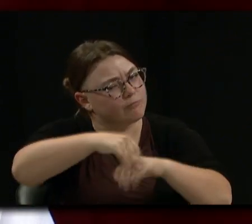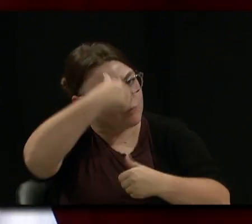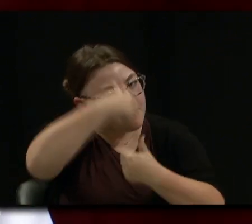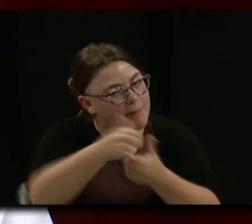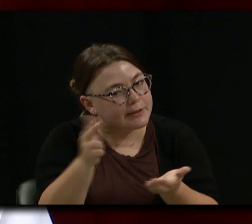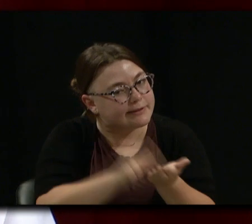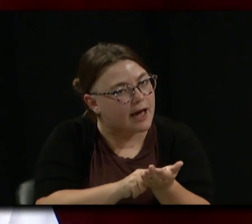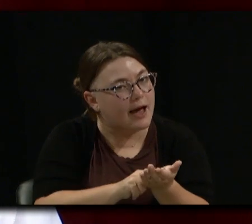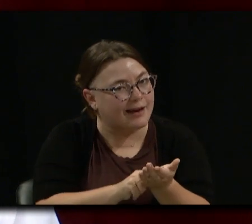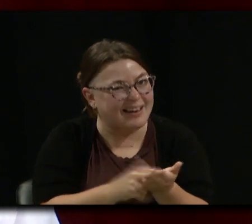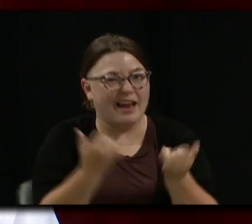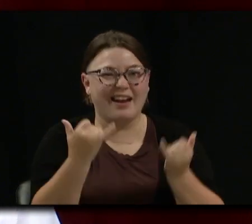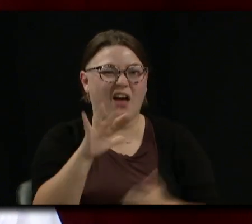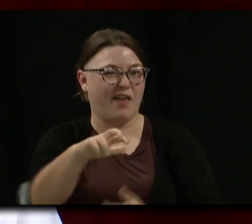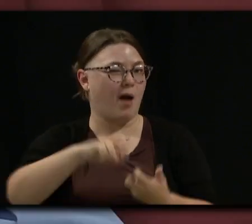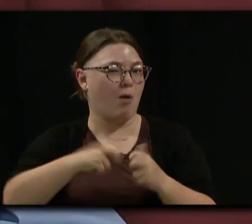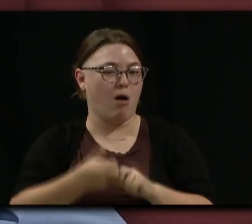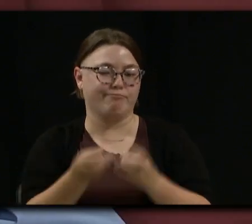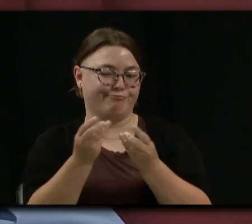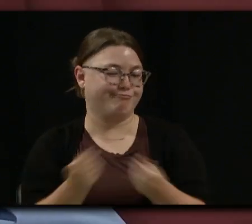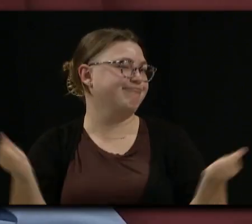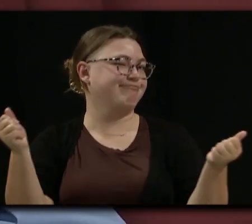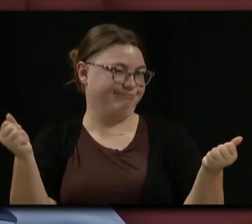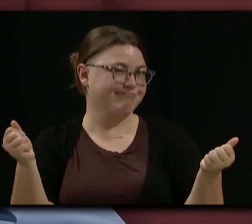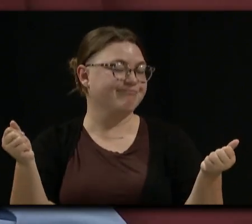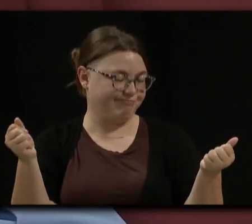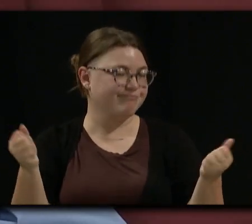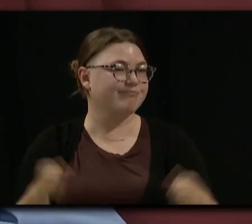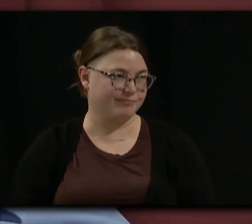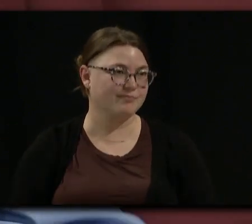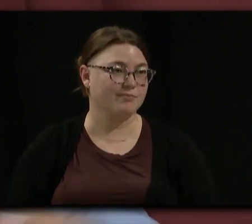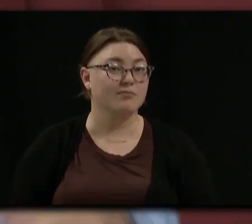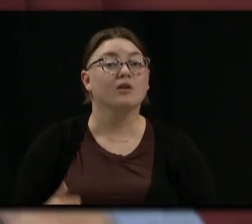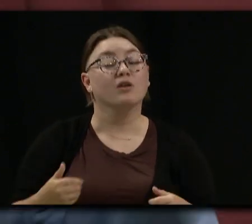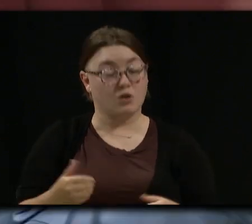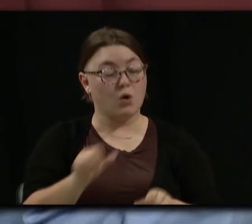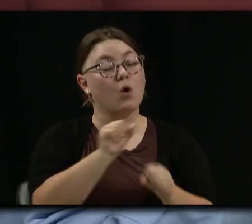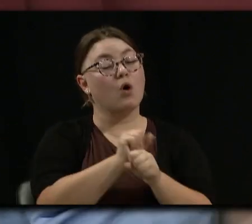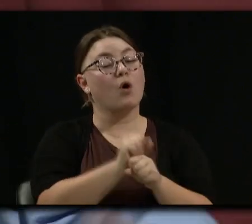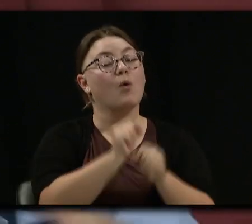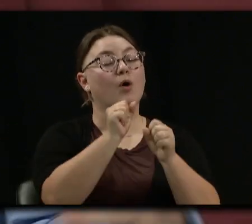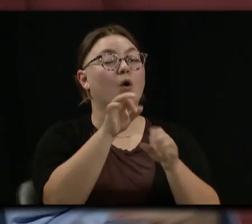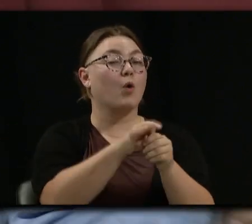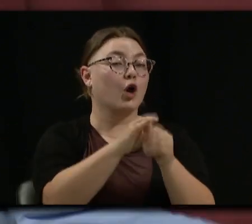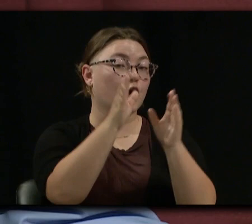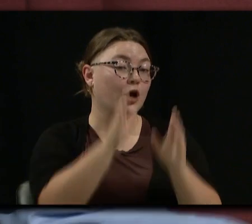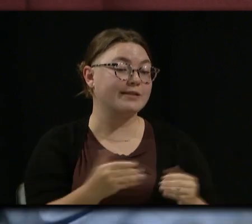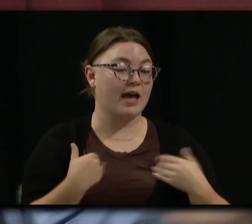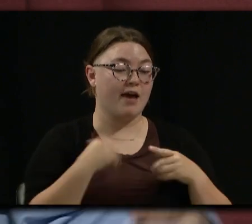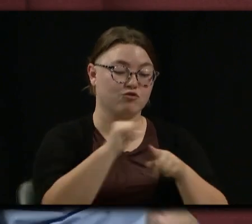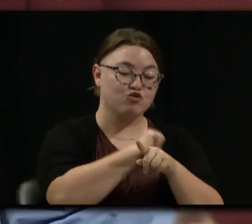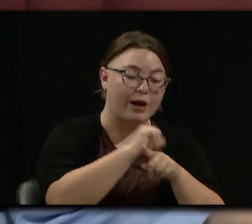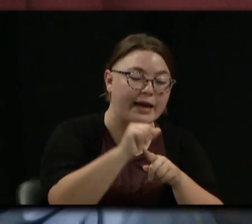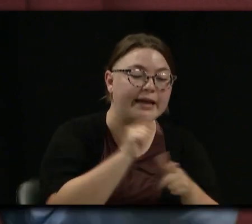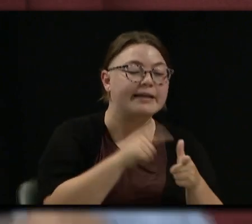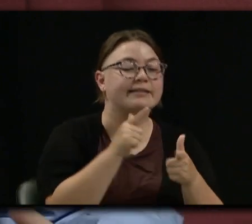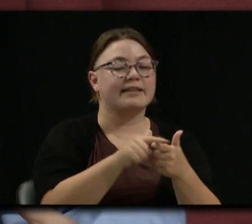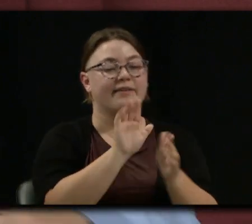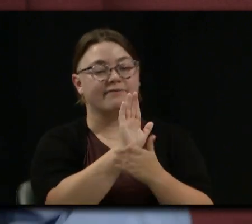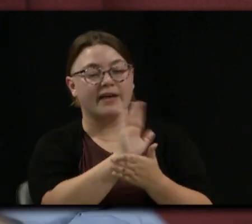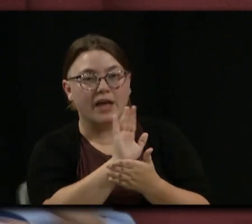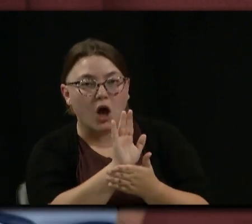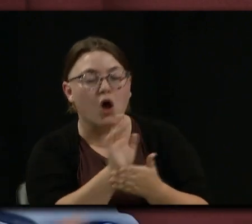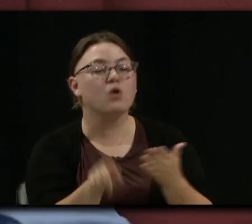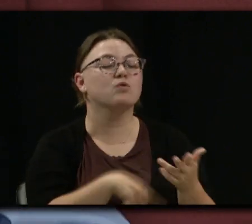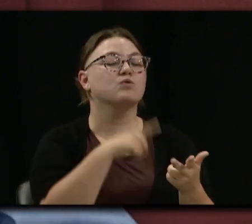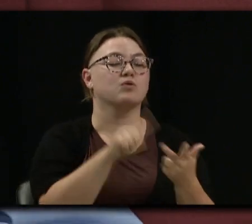through the poll workers themselves. Yeah, our poll workers go through a series of training and videos, and we also require them to come down